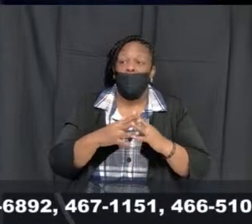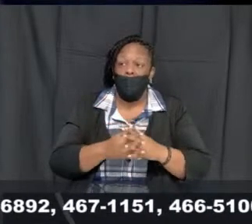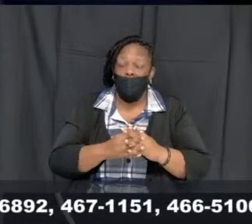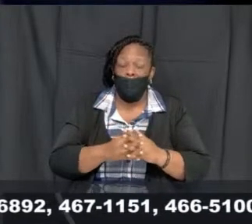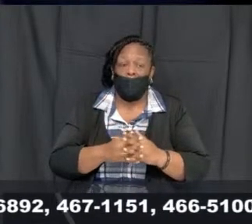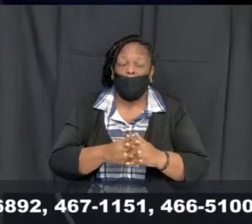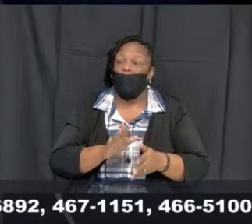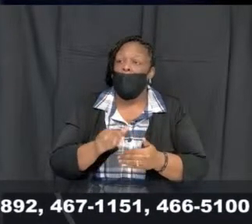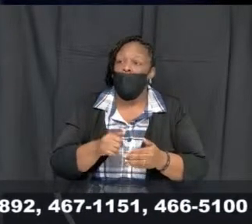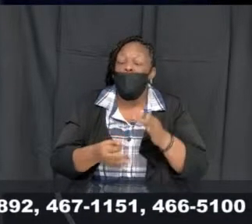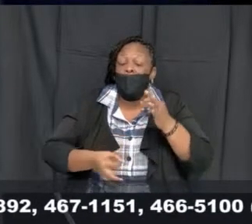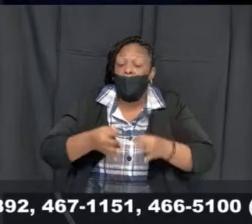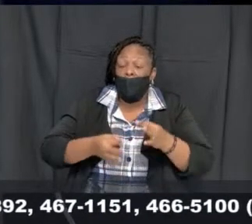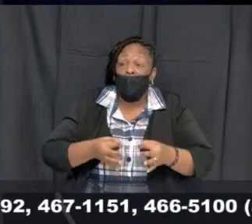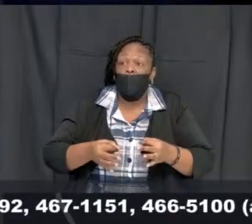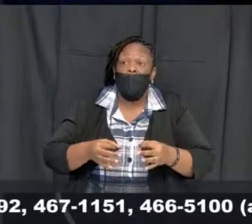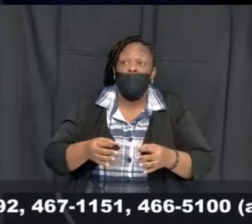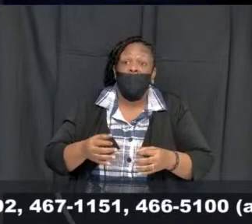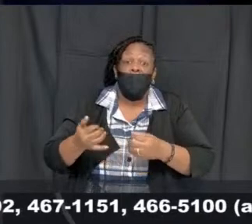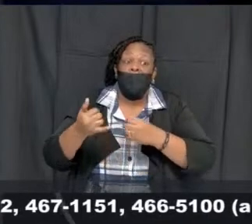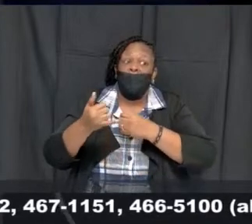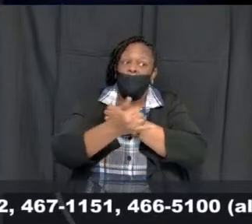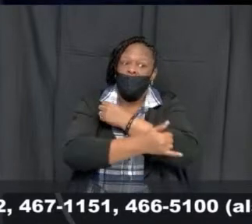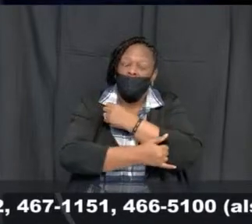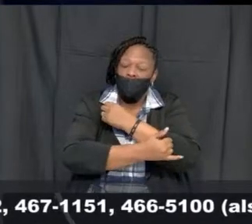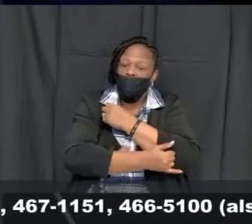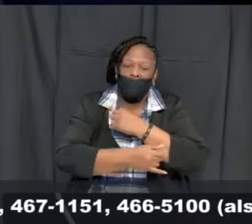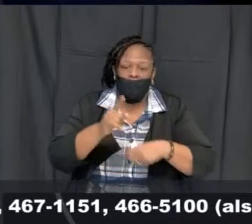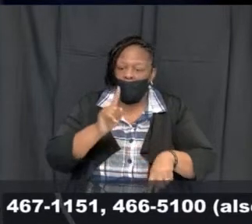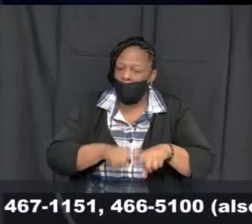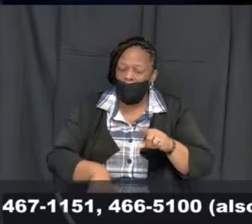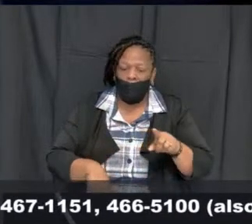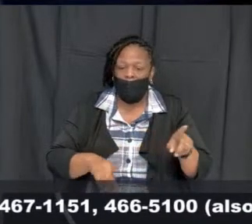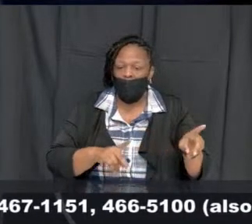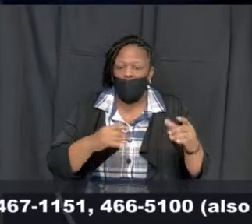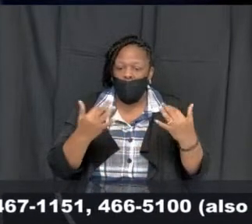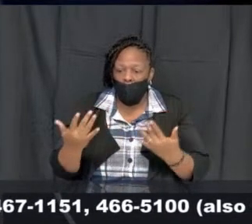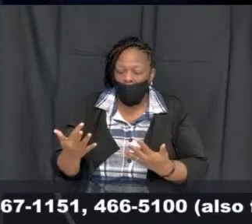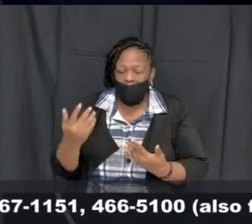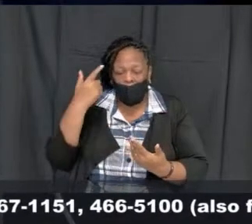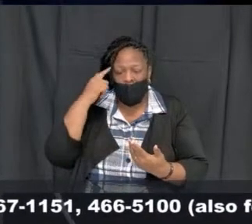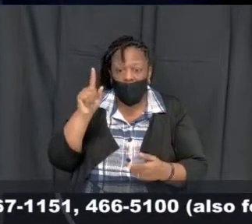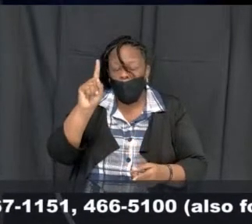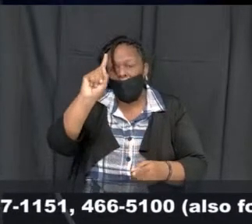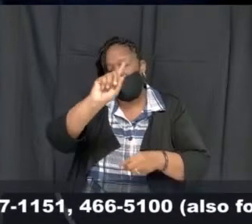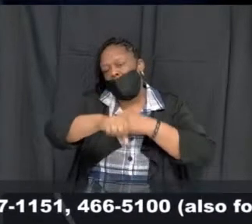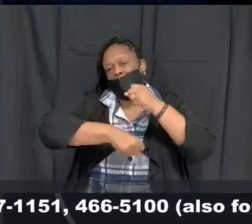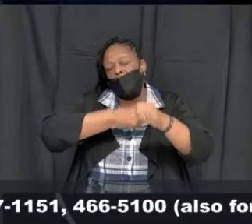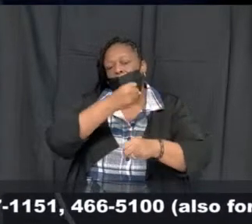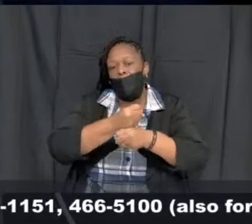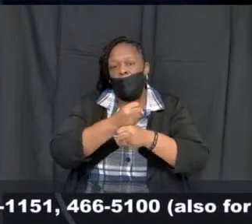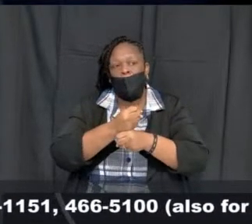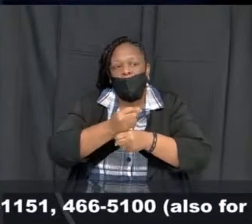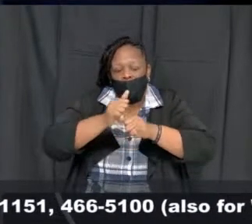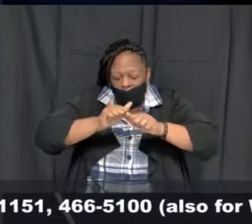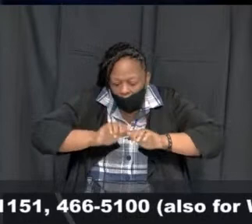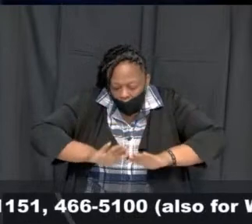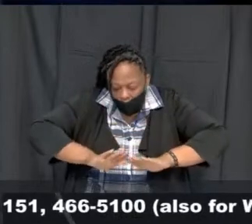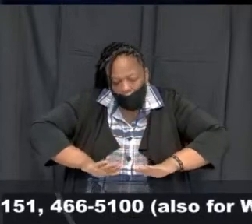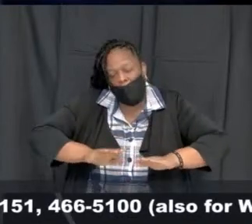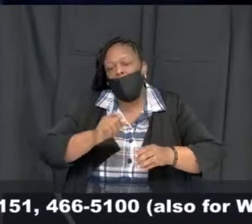longer. Caribbean countries cannot afford a year, let alone a more extended period, to suppress the virus.